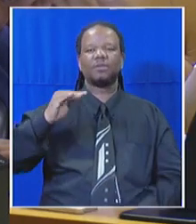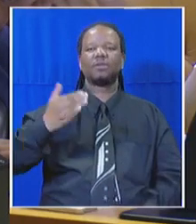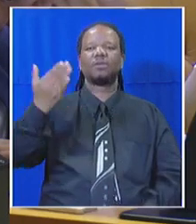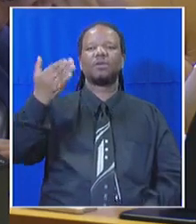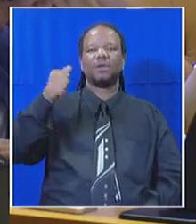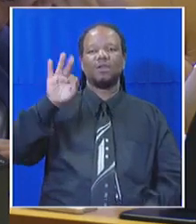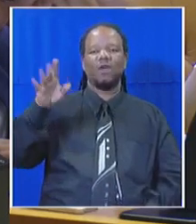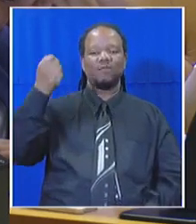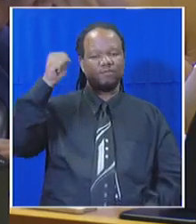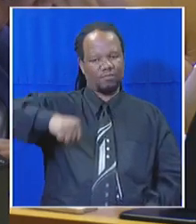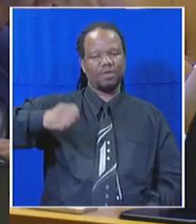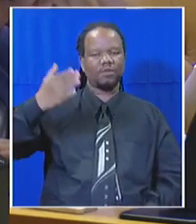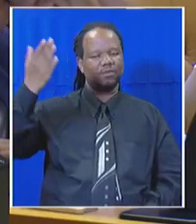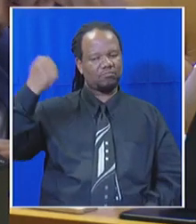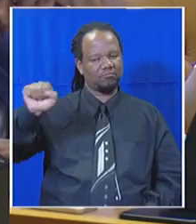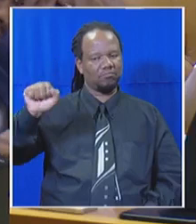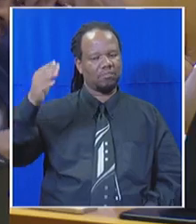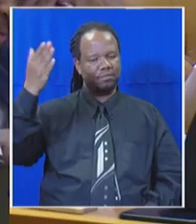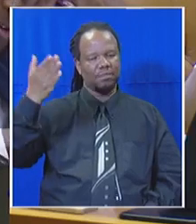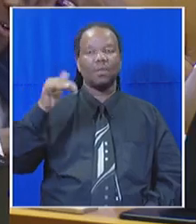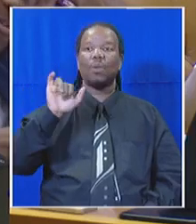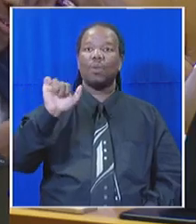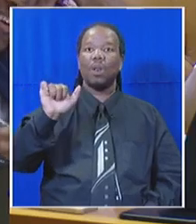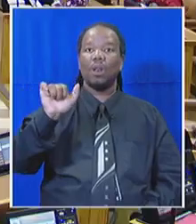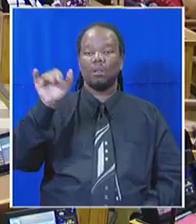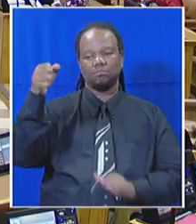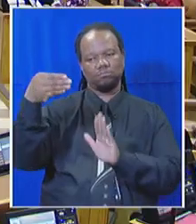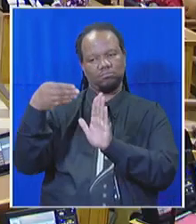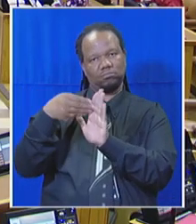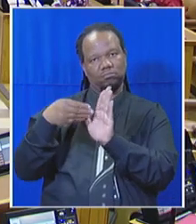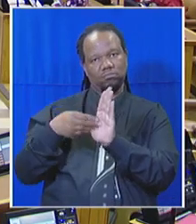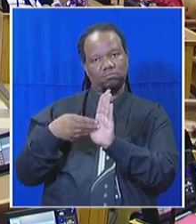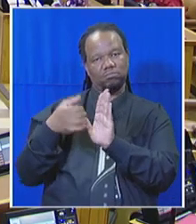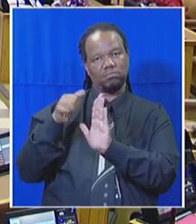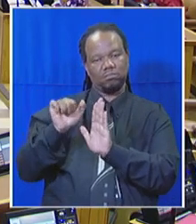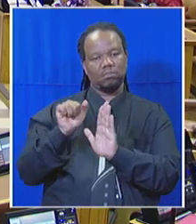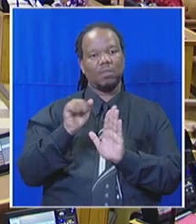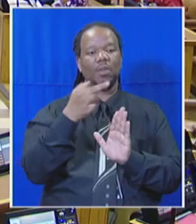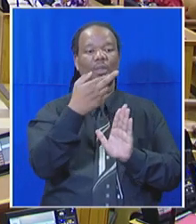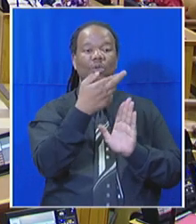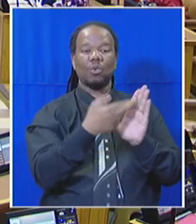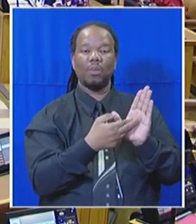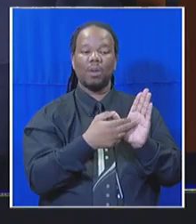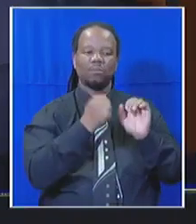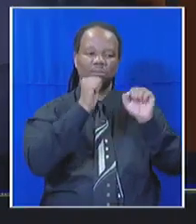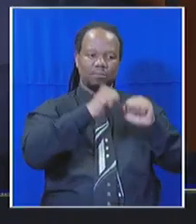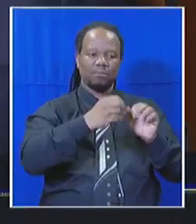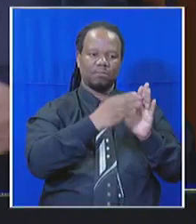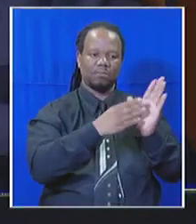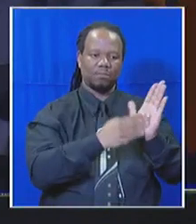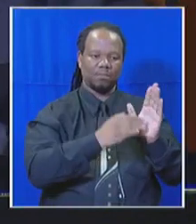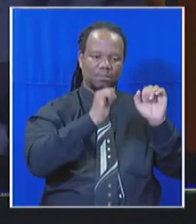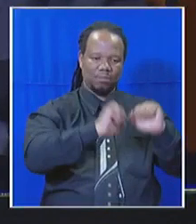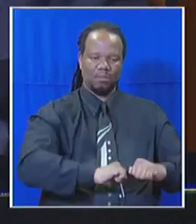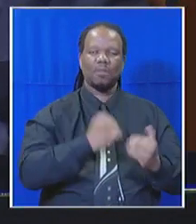EFF. We will note the objections of the EFF, so the report is therefore agreed to. Thank